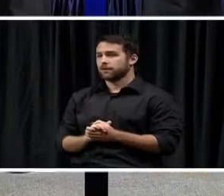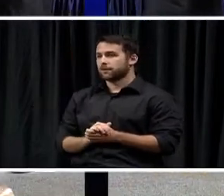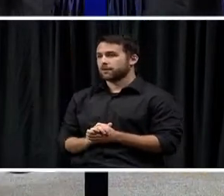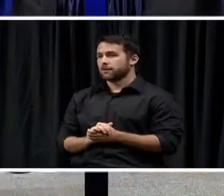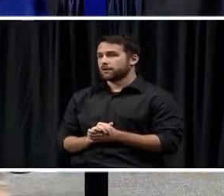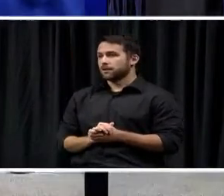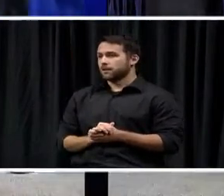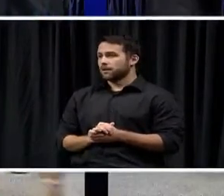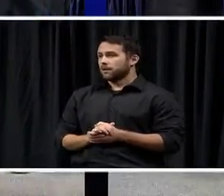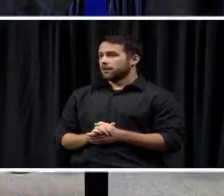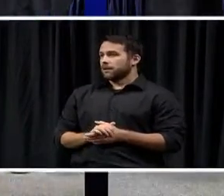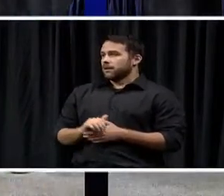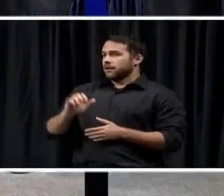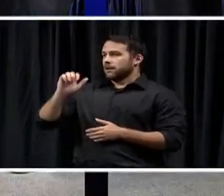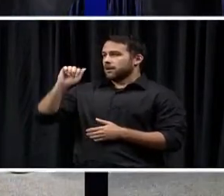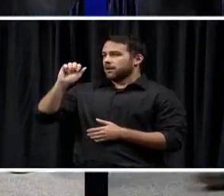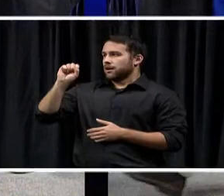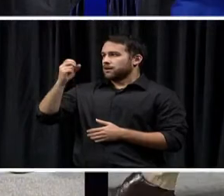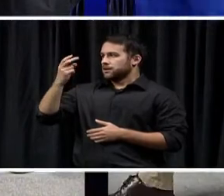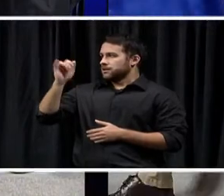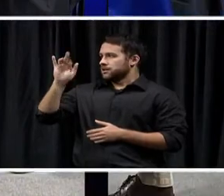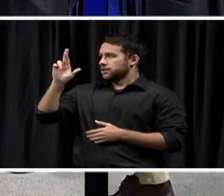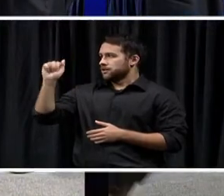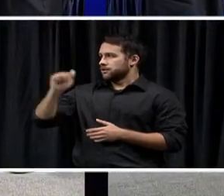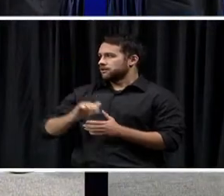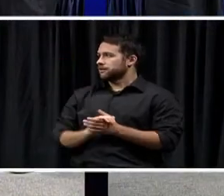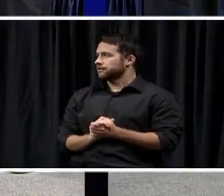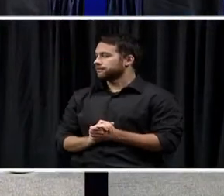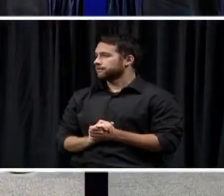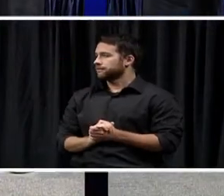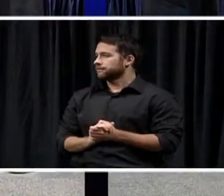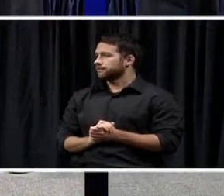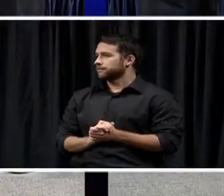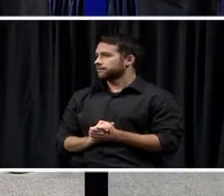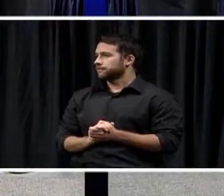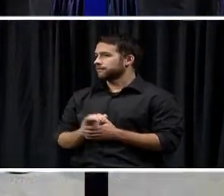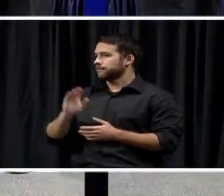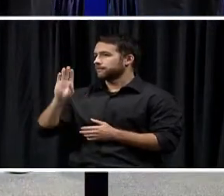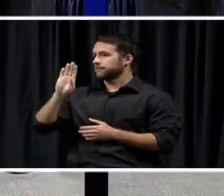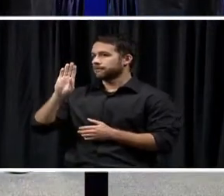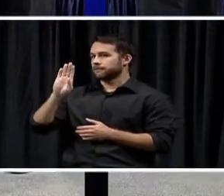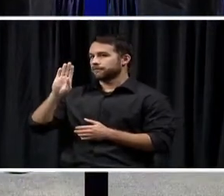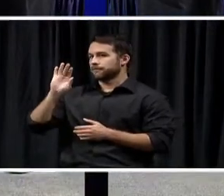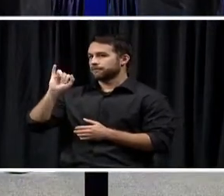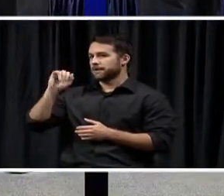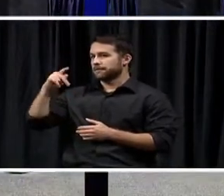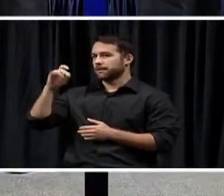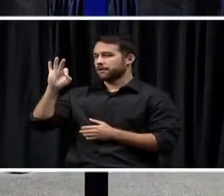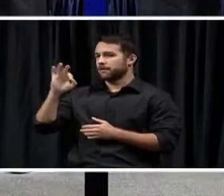IV. Ashira Carroll. Biplav Kadiwada.